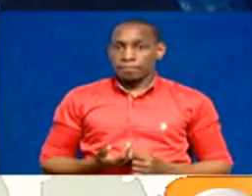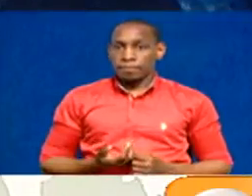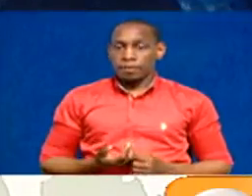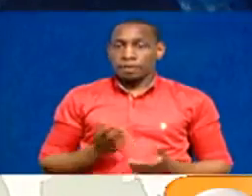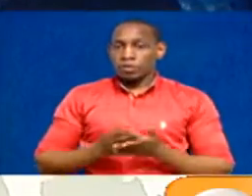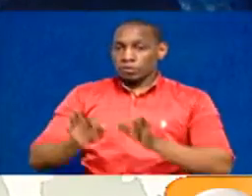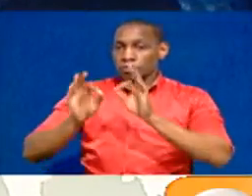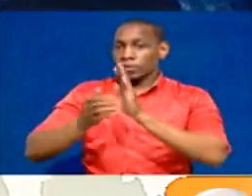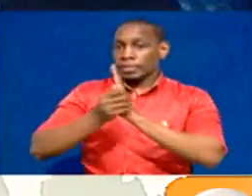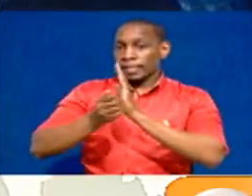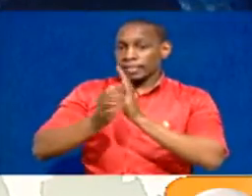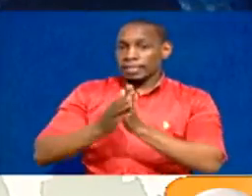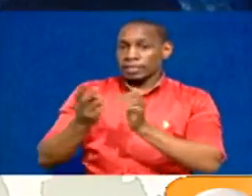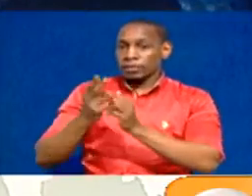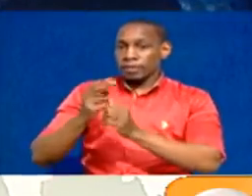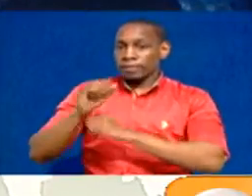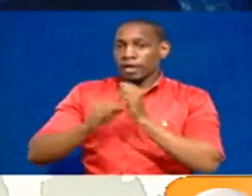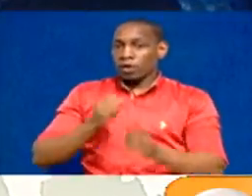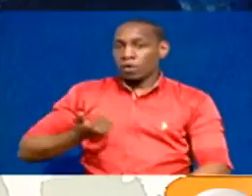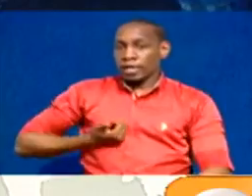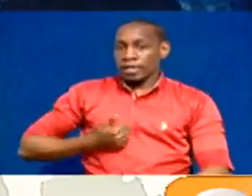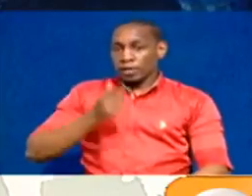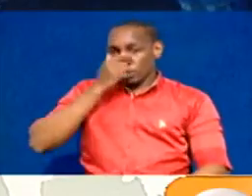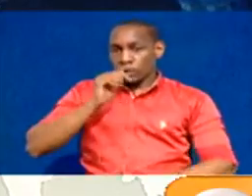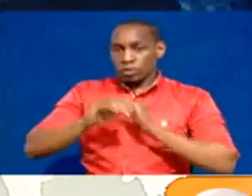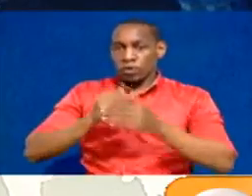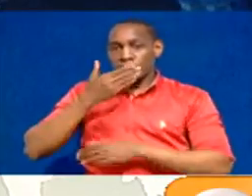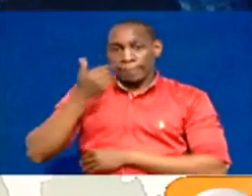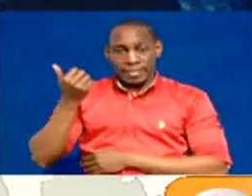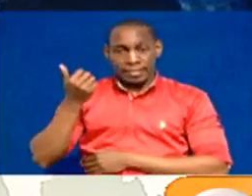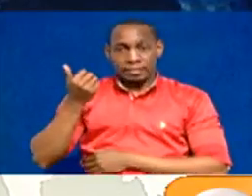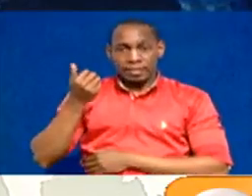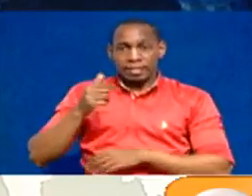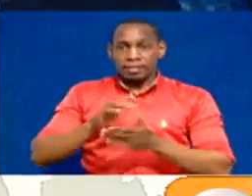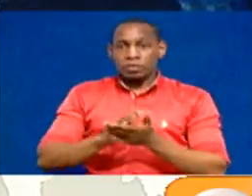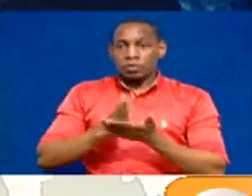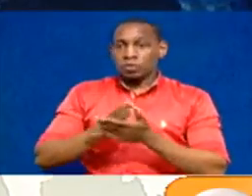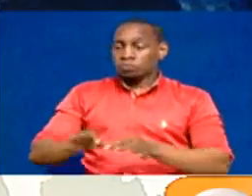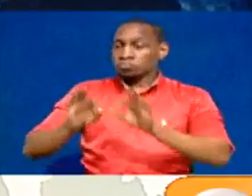What absolute talent from that 12-year-old girl, and we wish her all the best, and she's doing a good job. Listen.